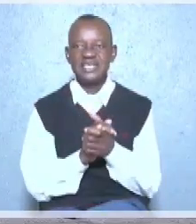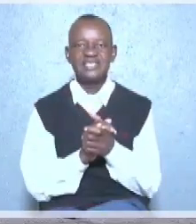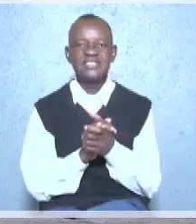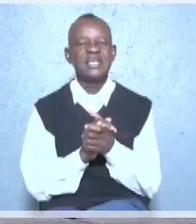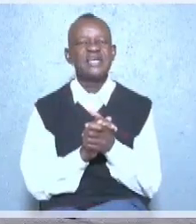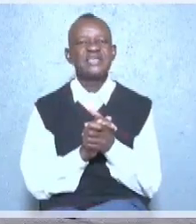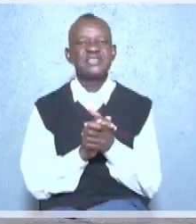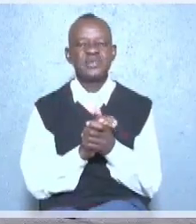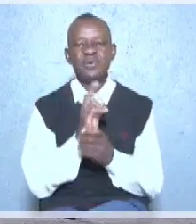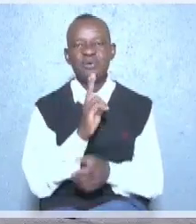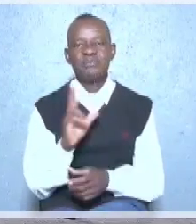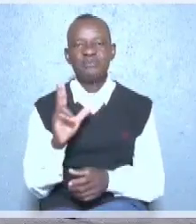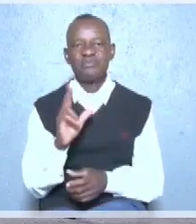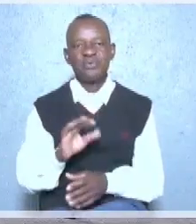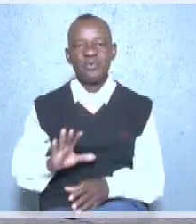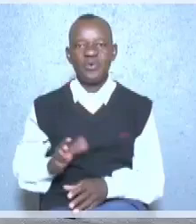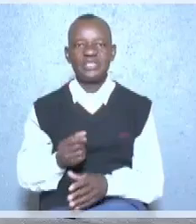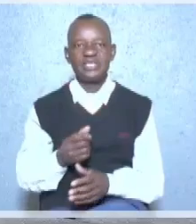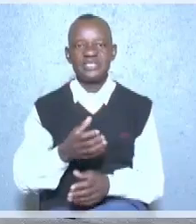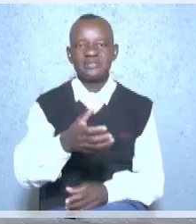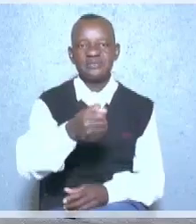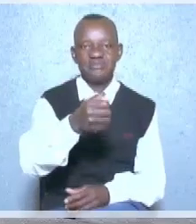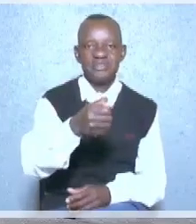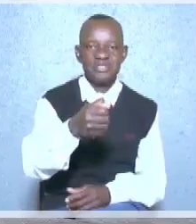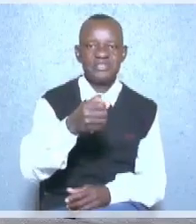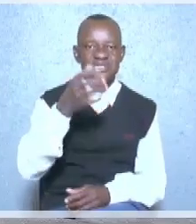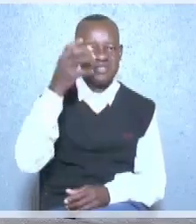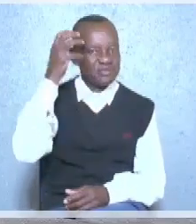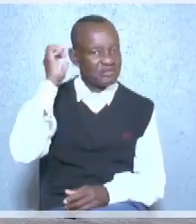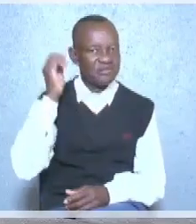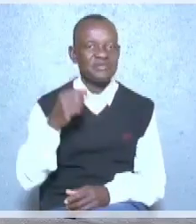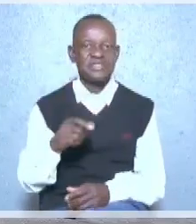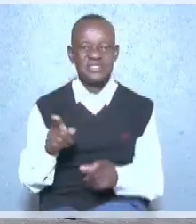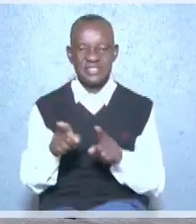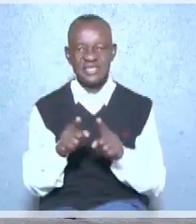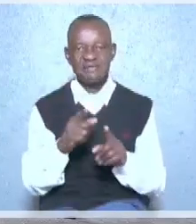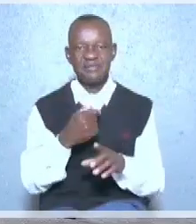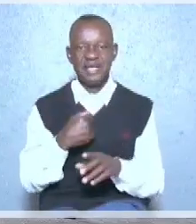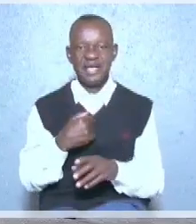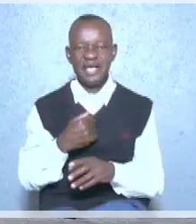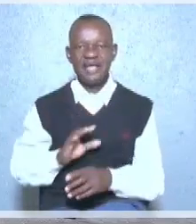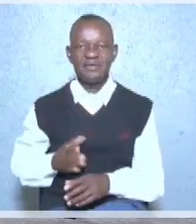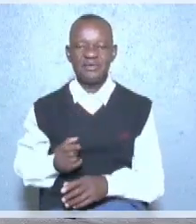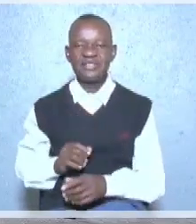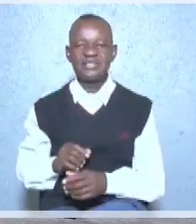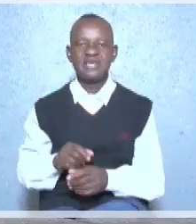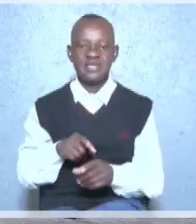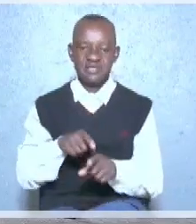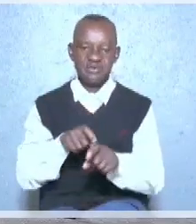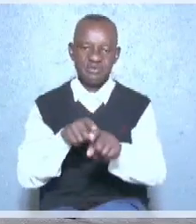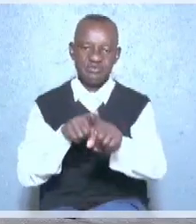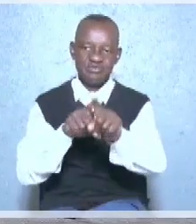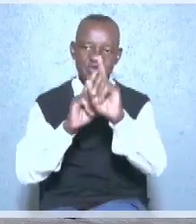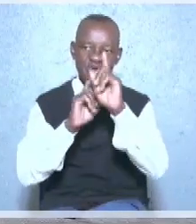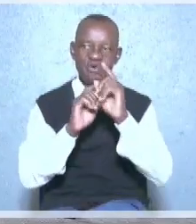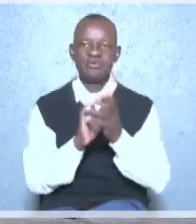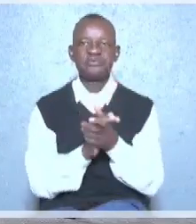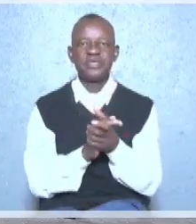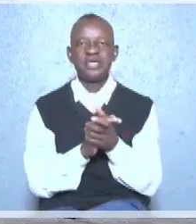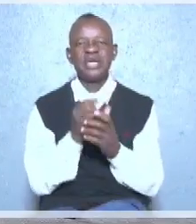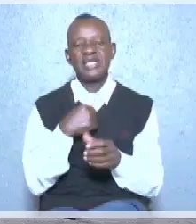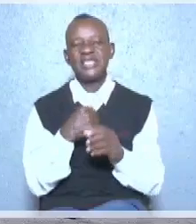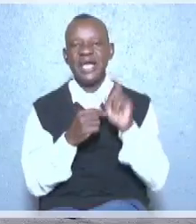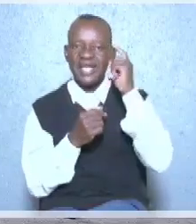this guy does not want to let go of us. He was telling stories one after the other. And I believe